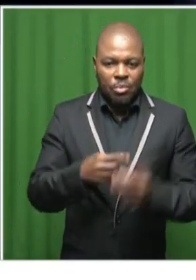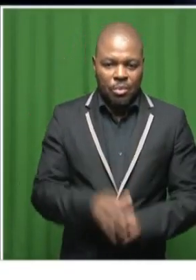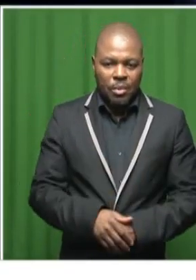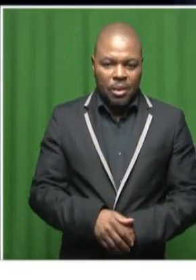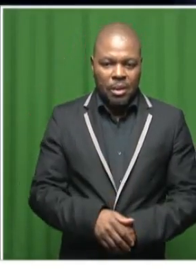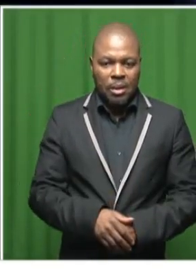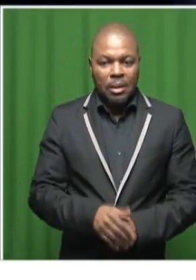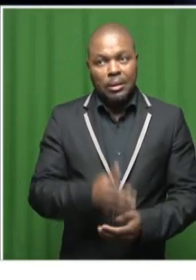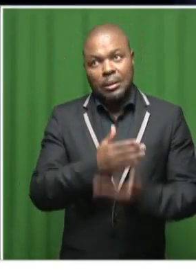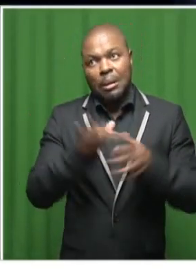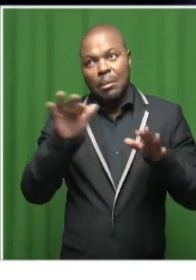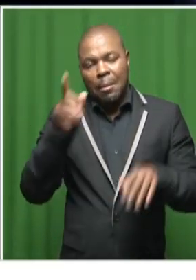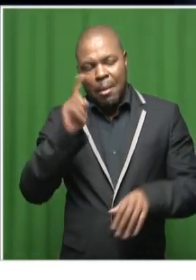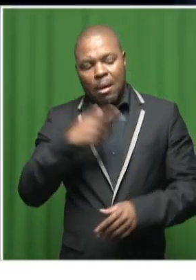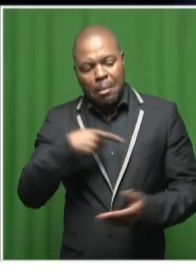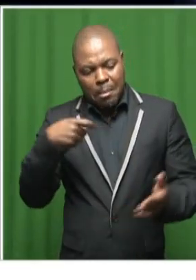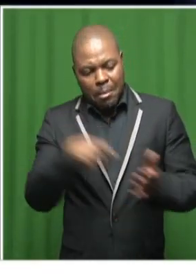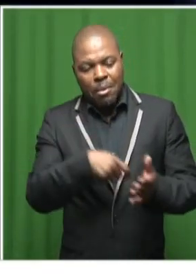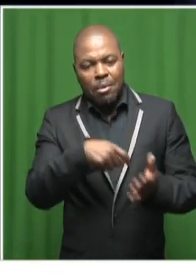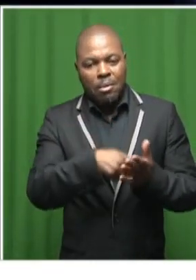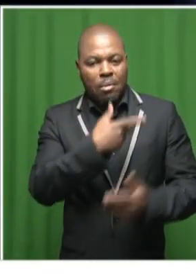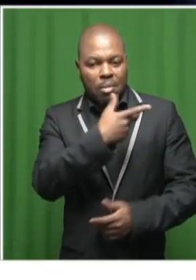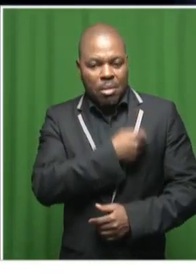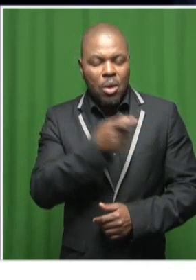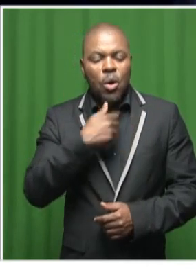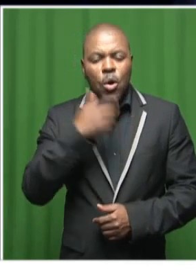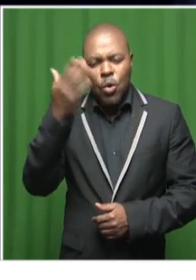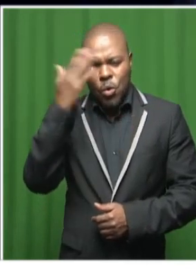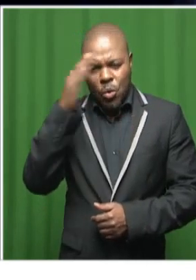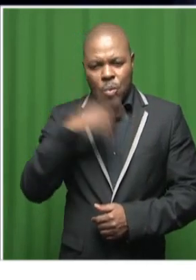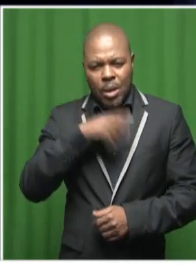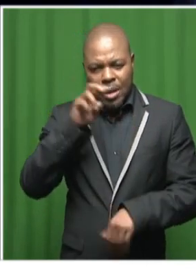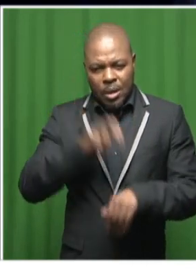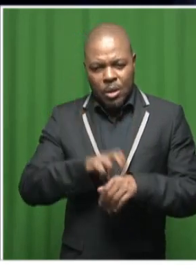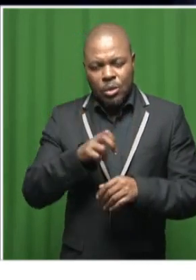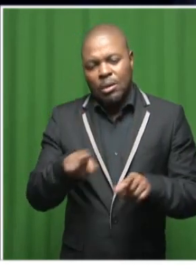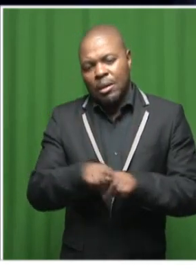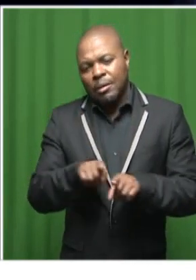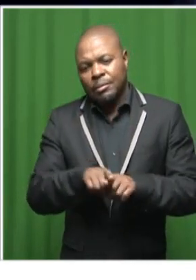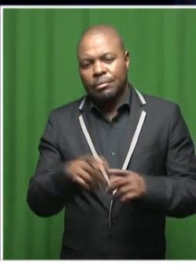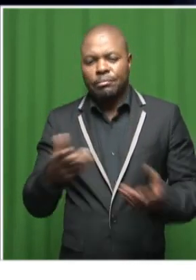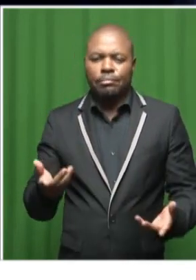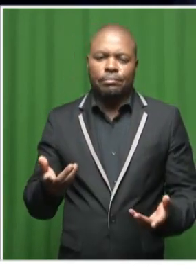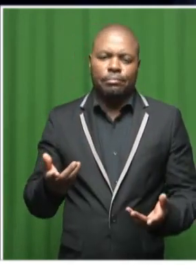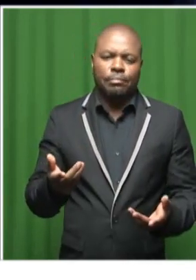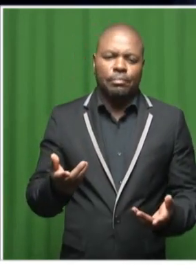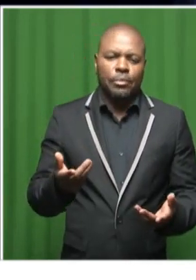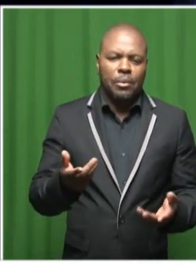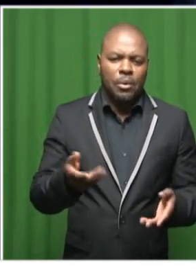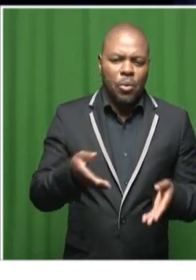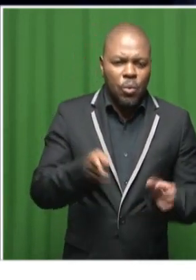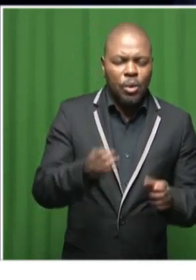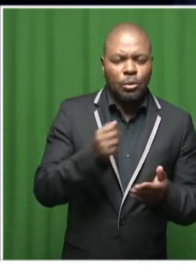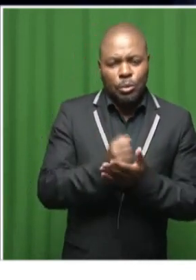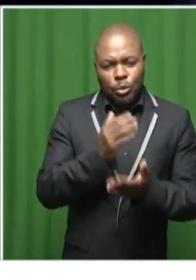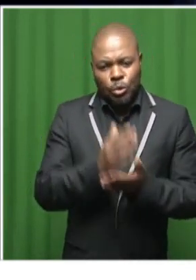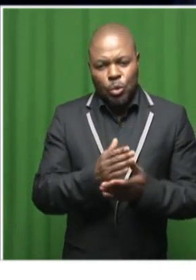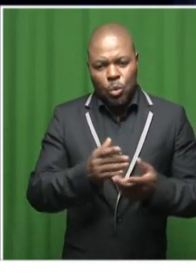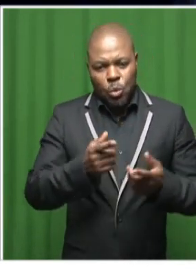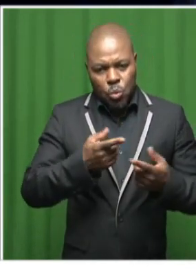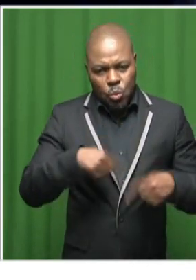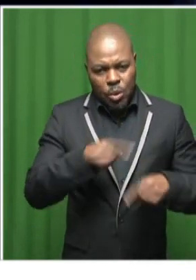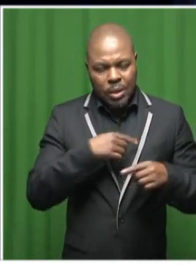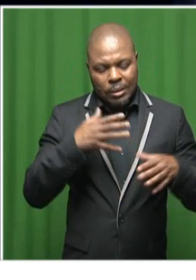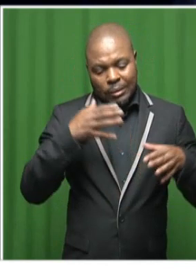to buy these vaccines. And we know that we need to then also, as a way of making sure that it is solid,